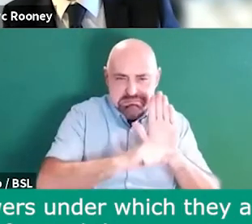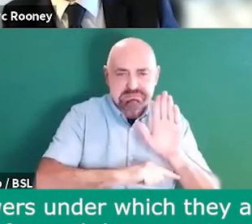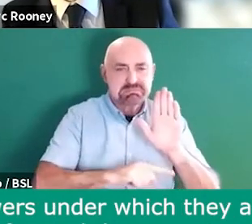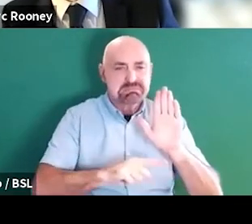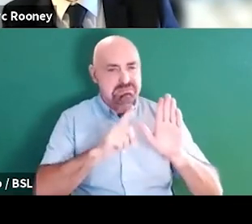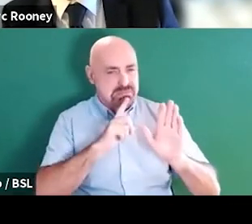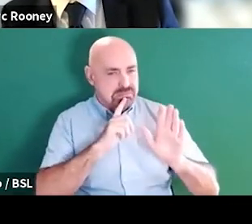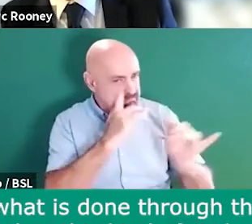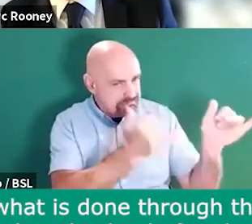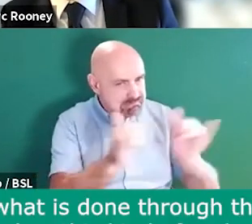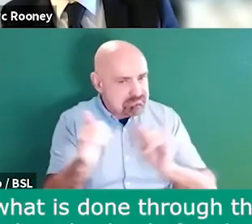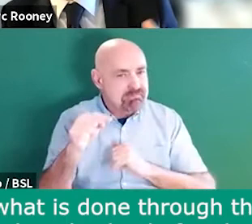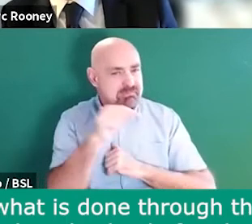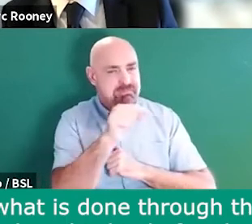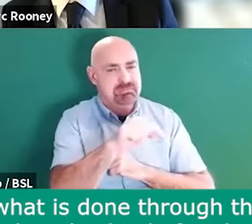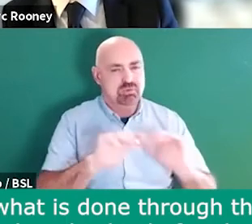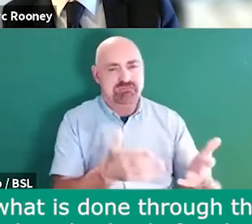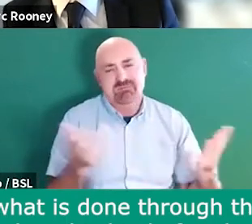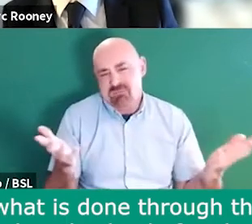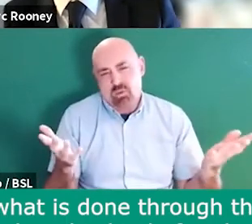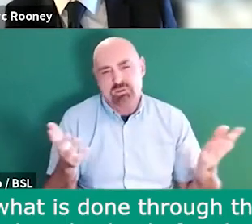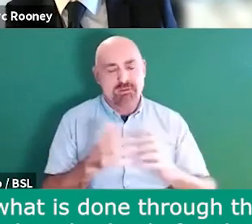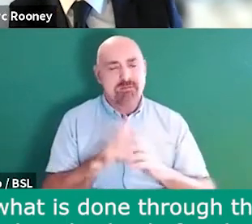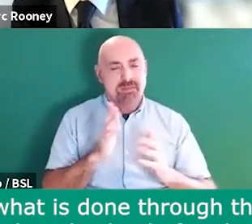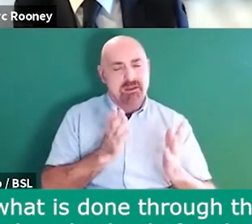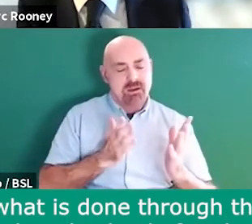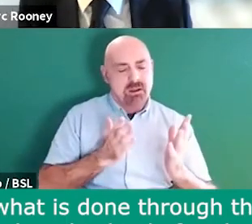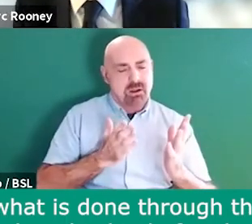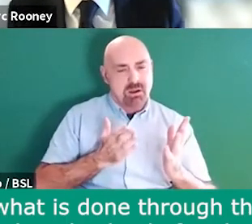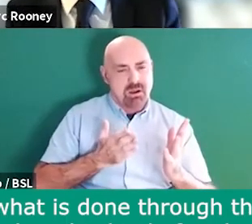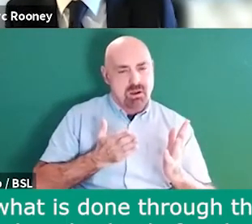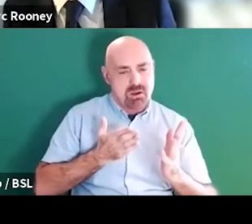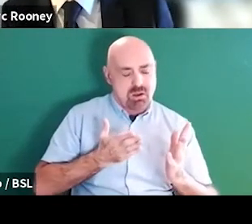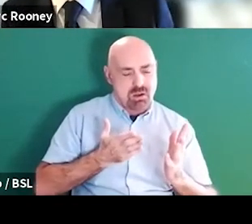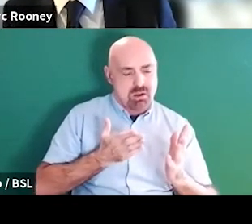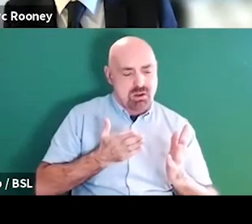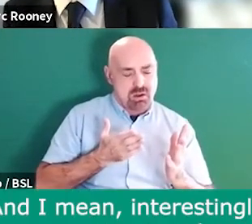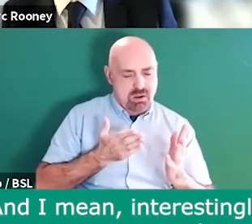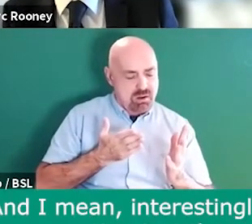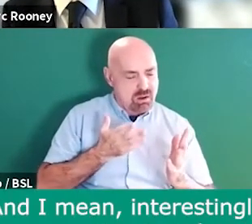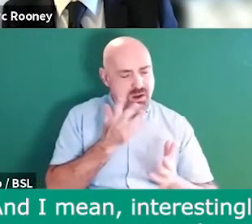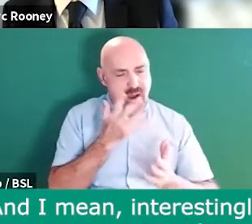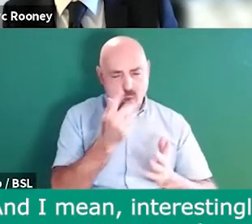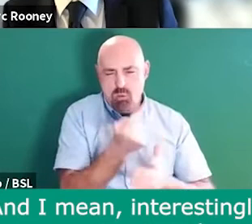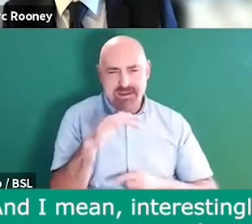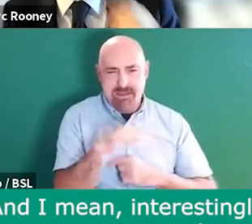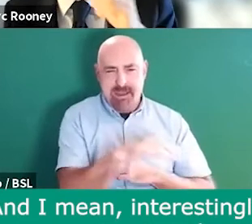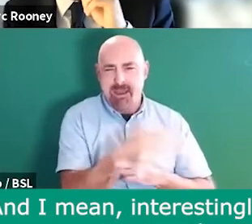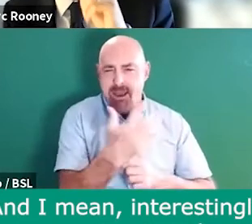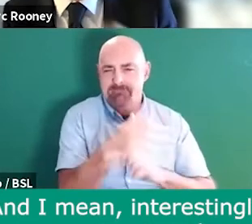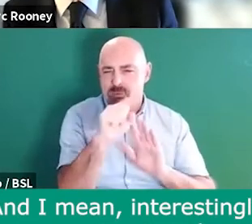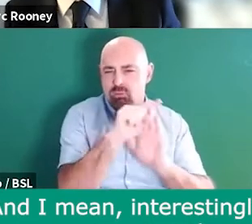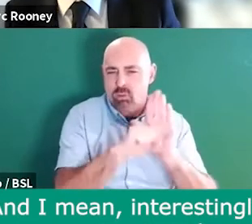services, and so a lot of what is done through the hub already has this kind of underpinning. I